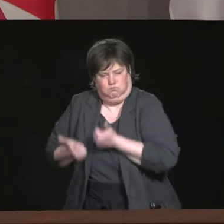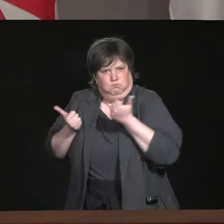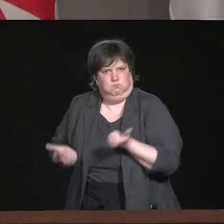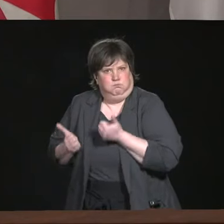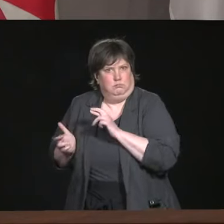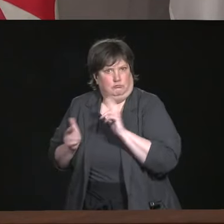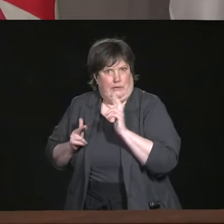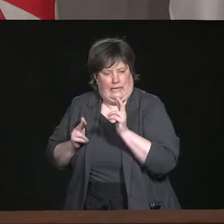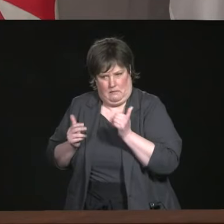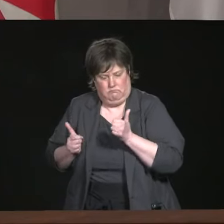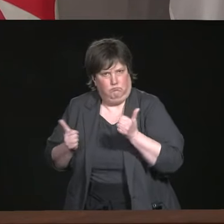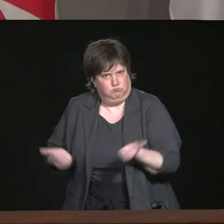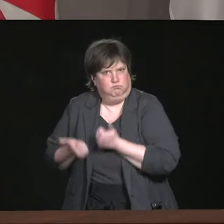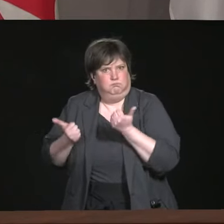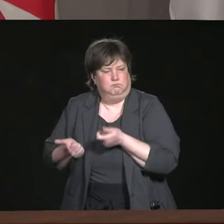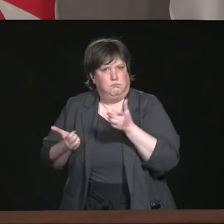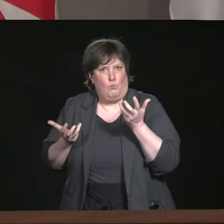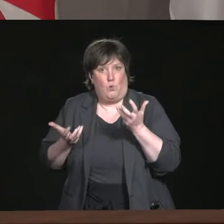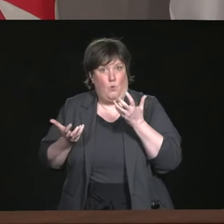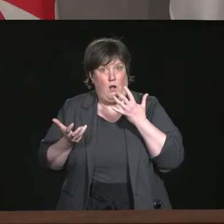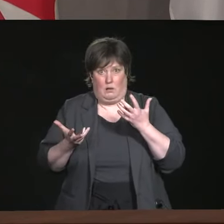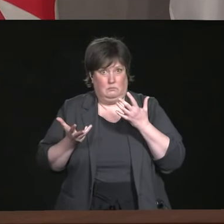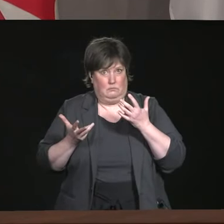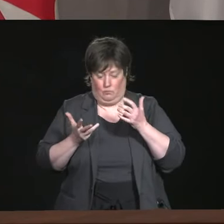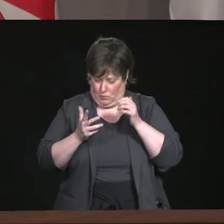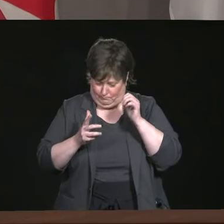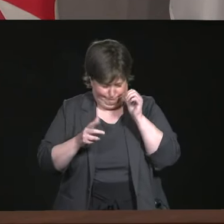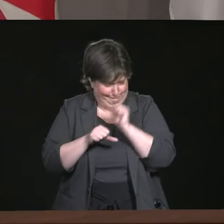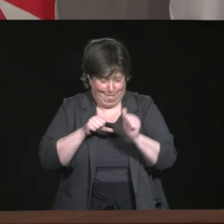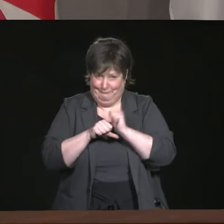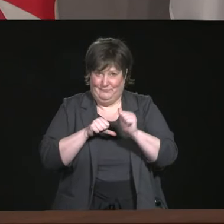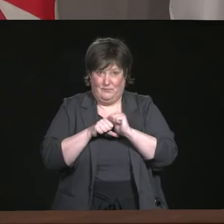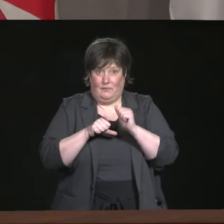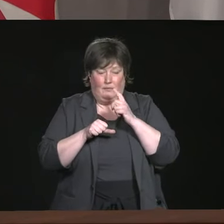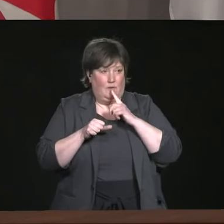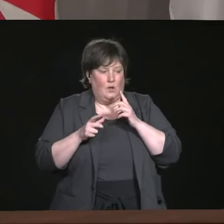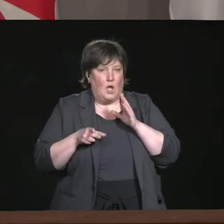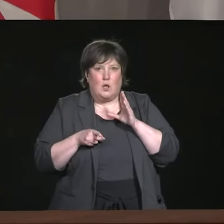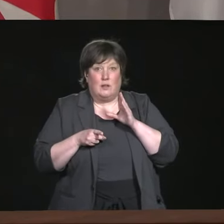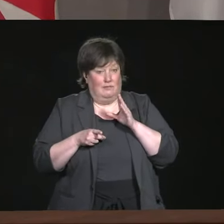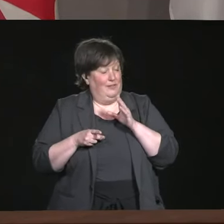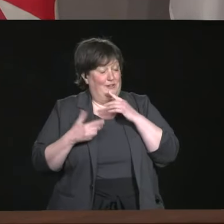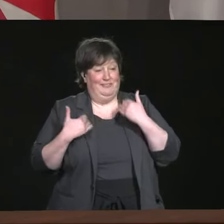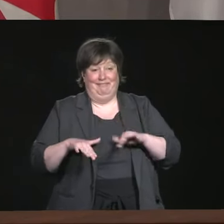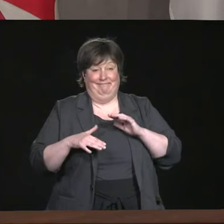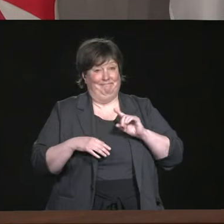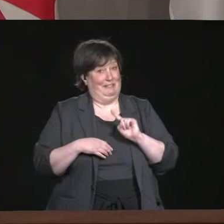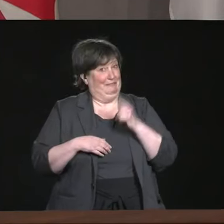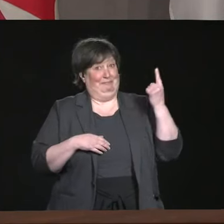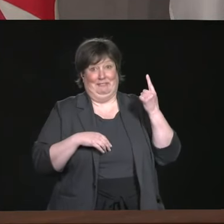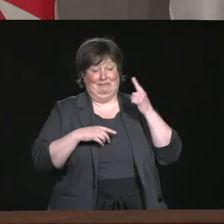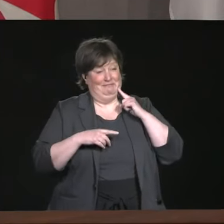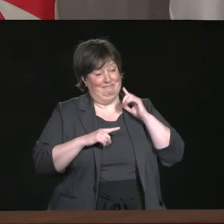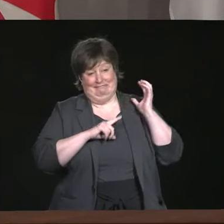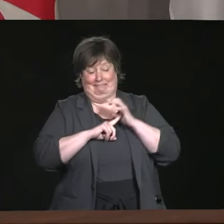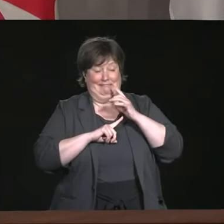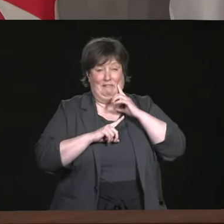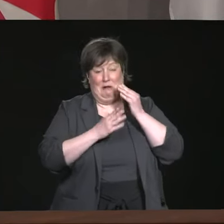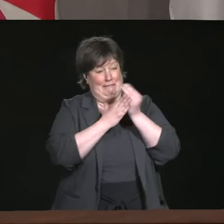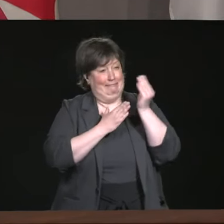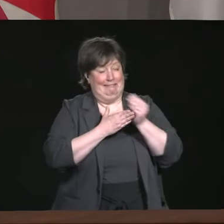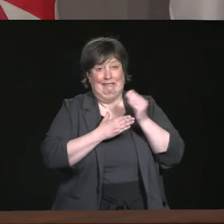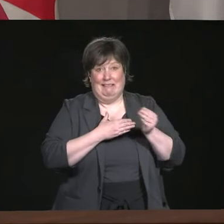24/7, and this country has never seen procurement like it is occurring right now. It is broad-based and it's